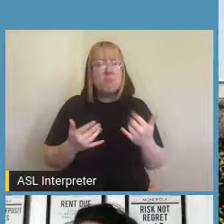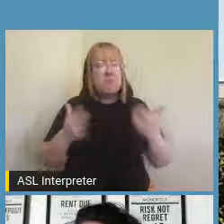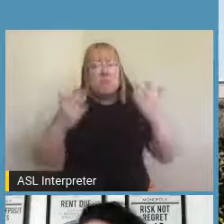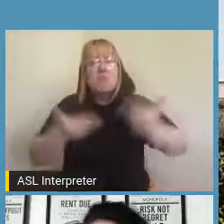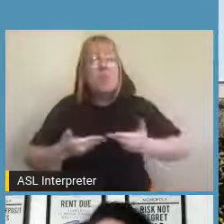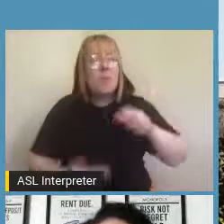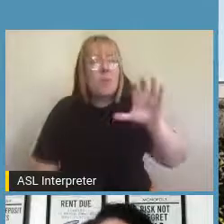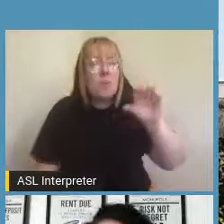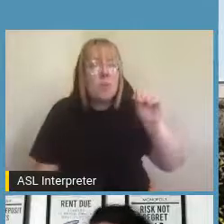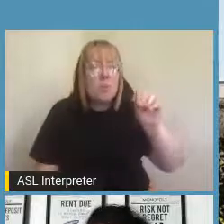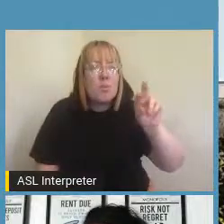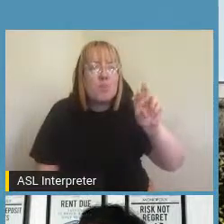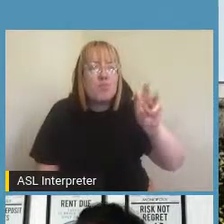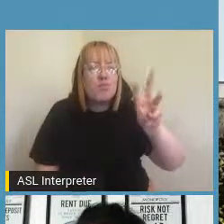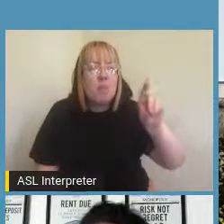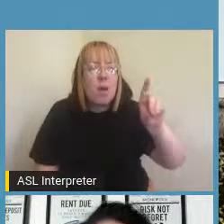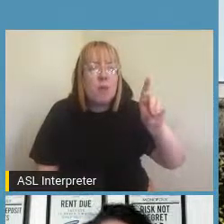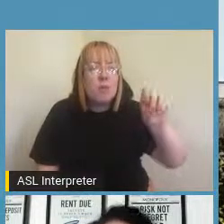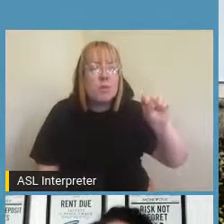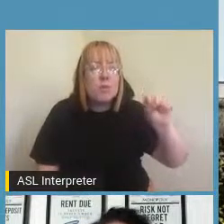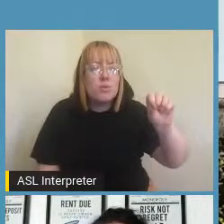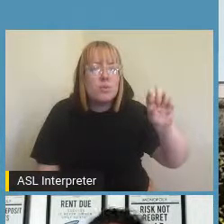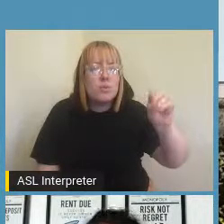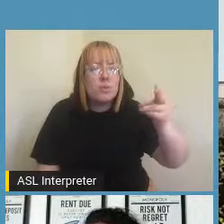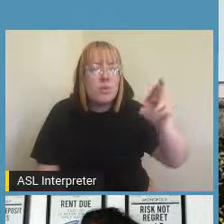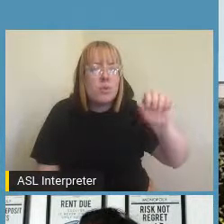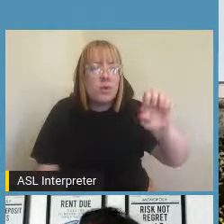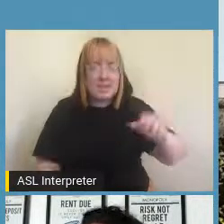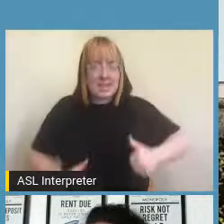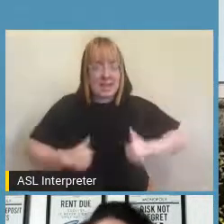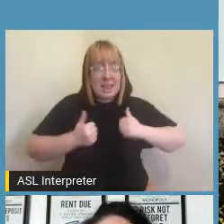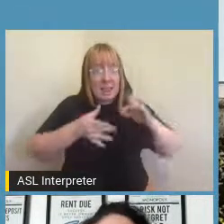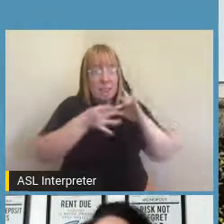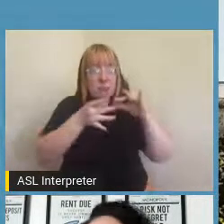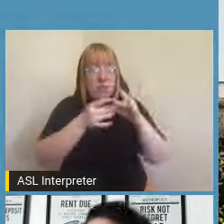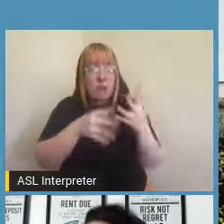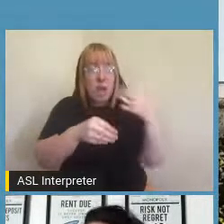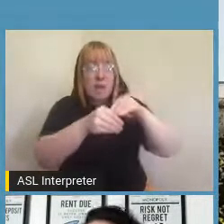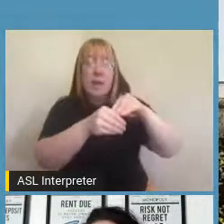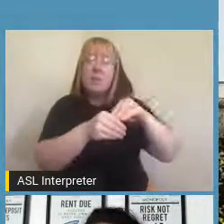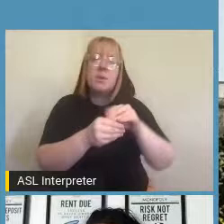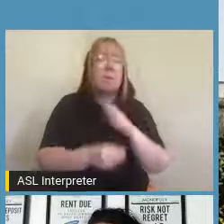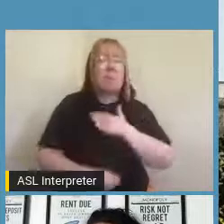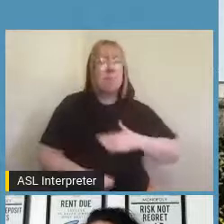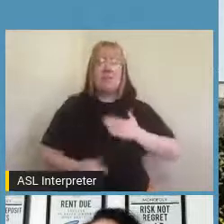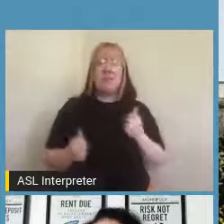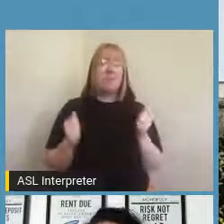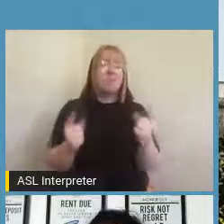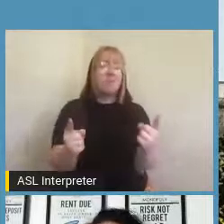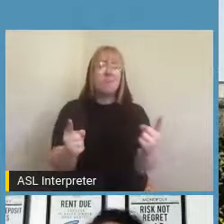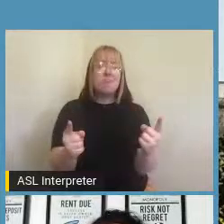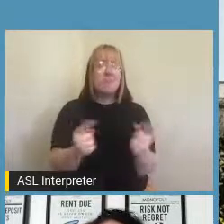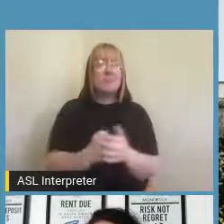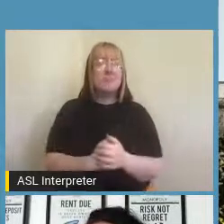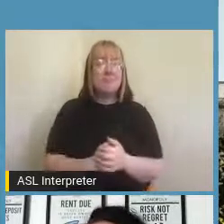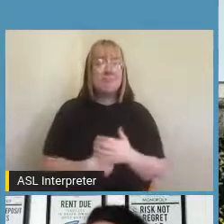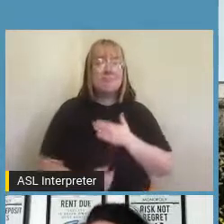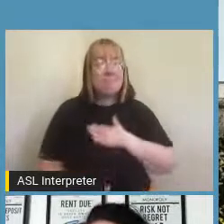very much all about live chat engagement. And so if there are things that you're already working on when it comes to planning and distribution, I